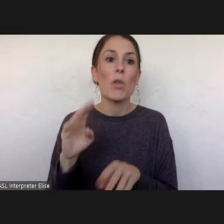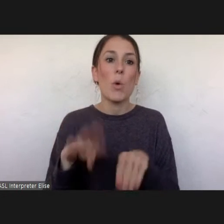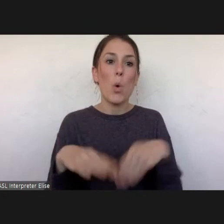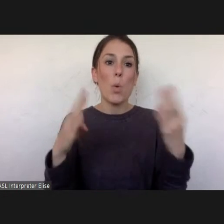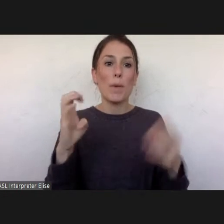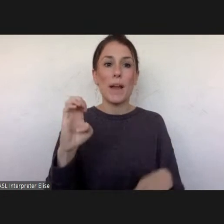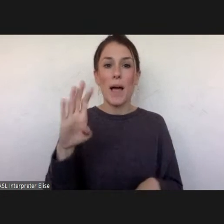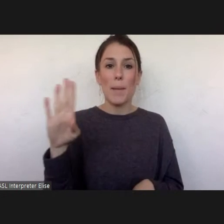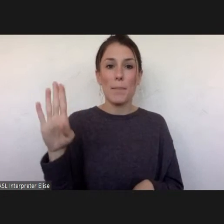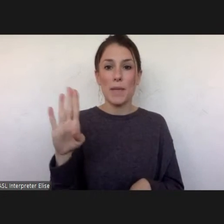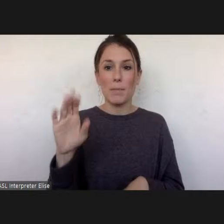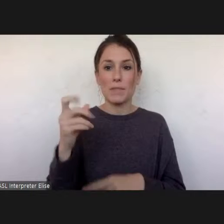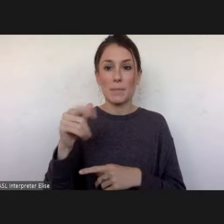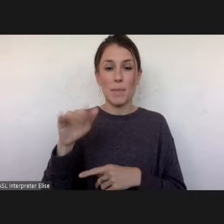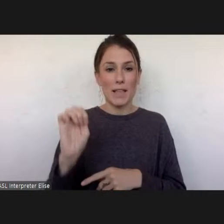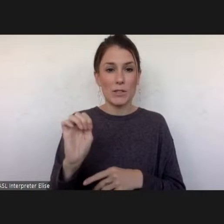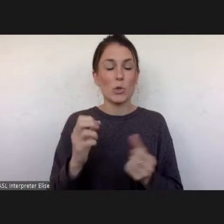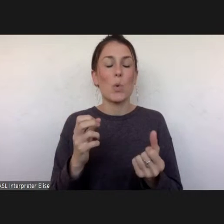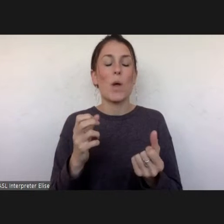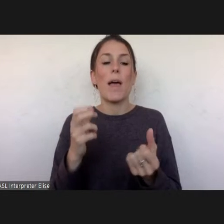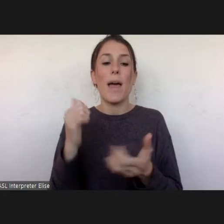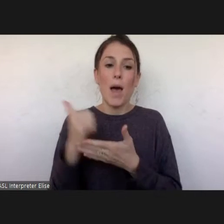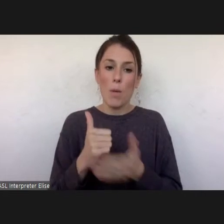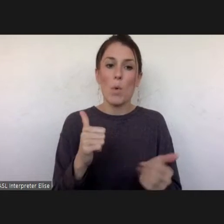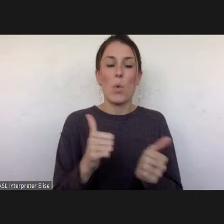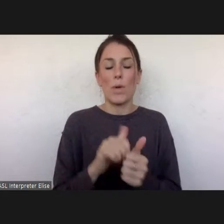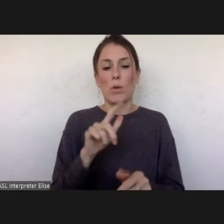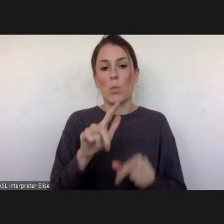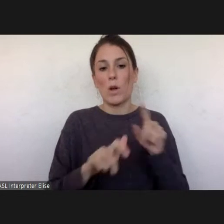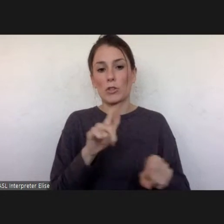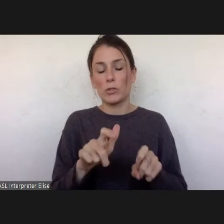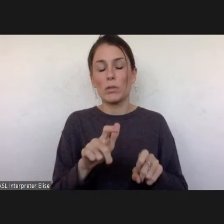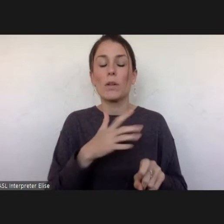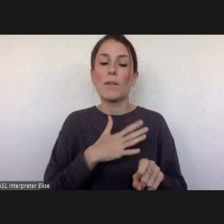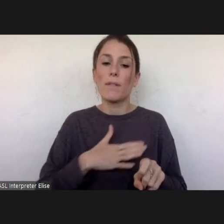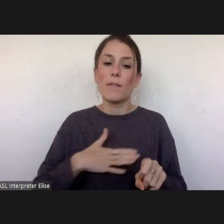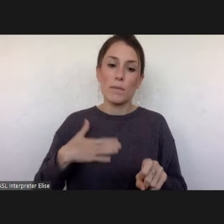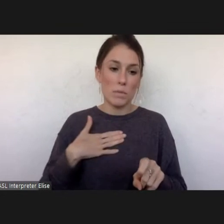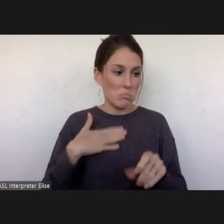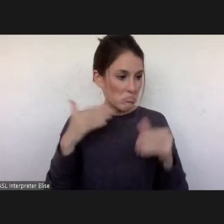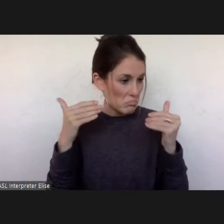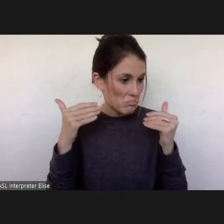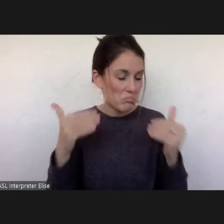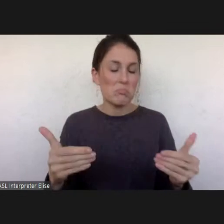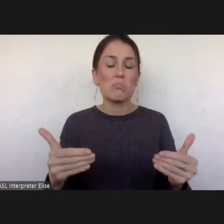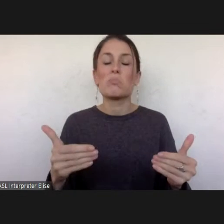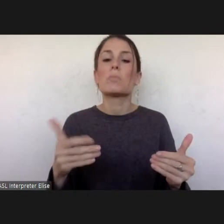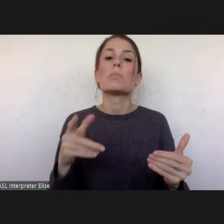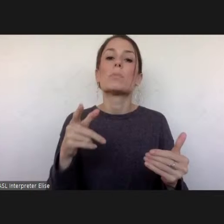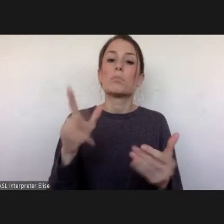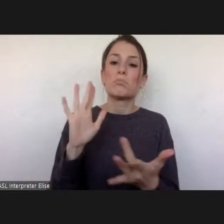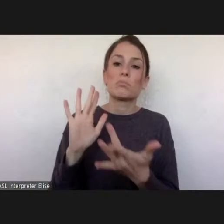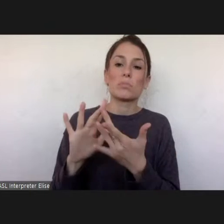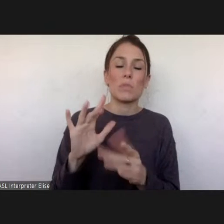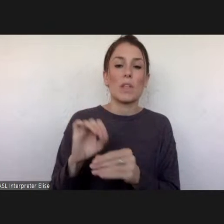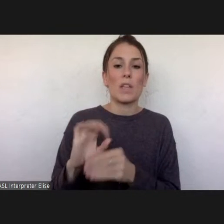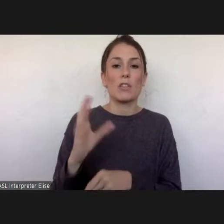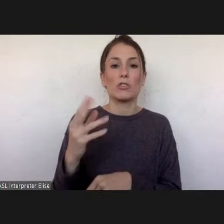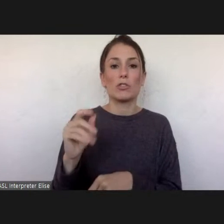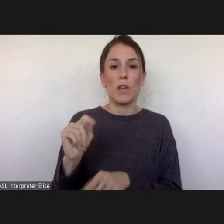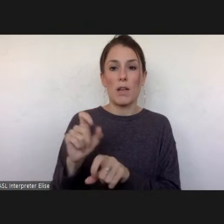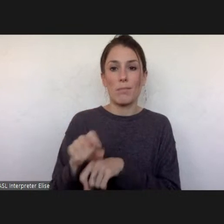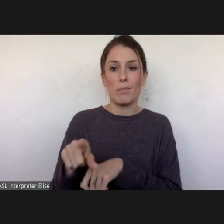our access needs or questions. Please feel free to reach out in the chat box should you need anything or have any